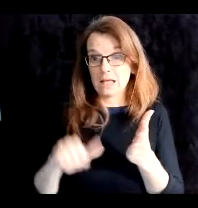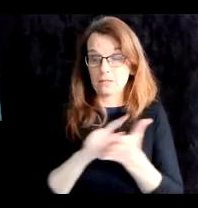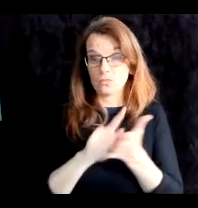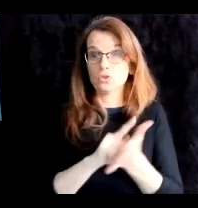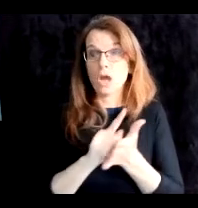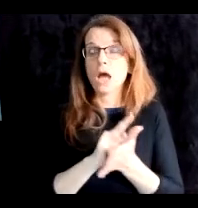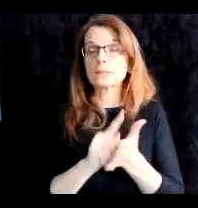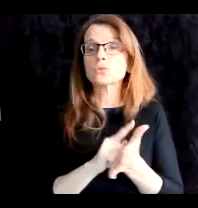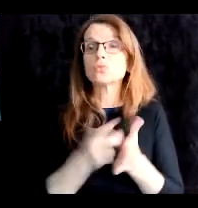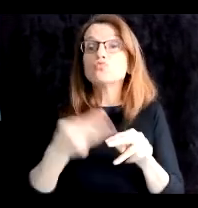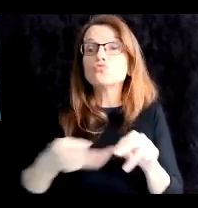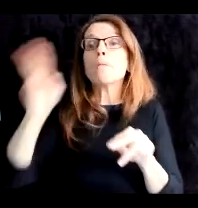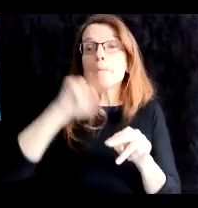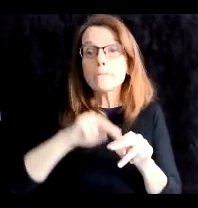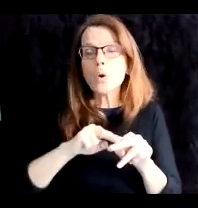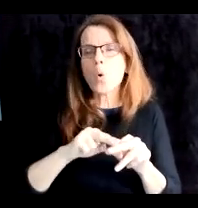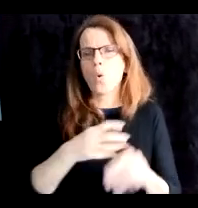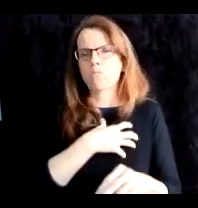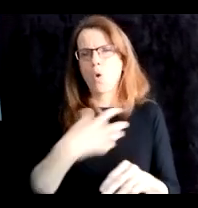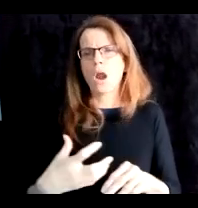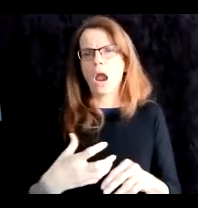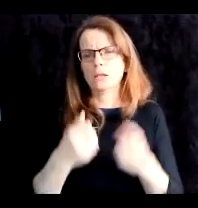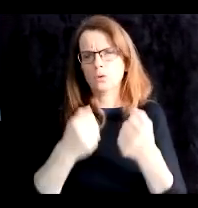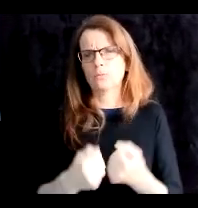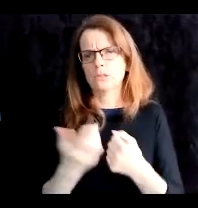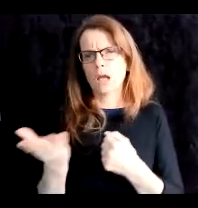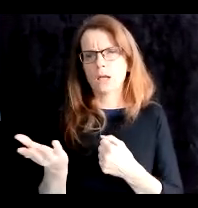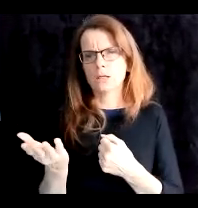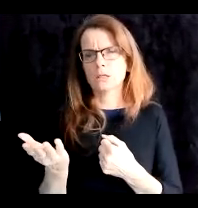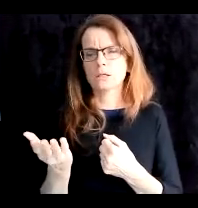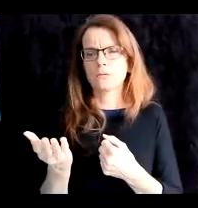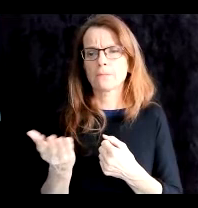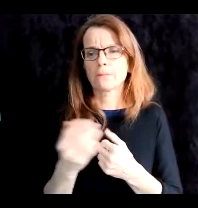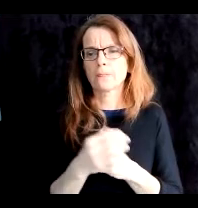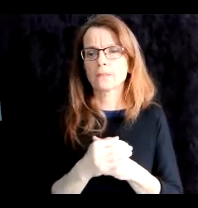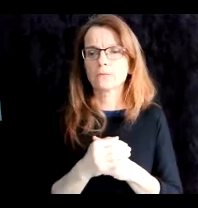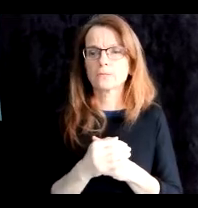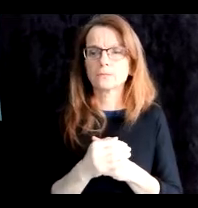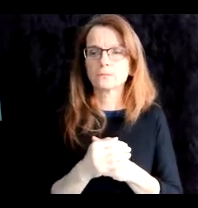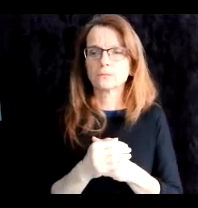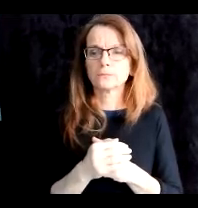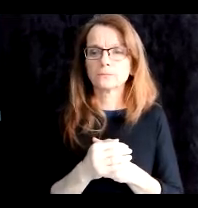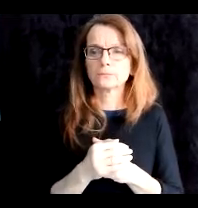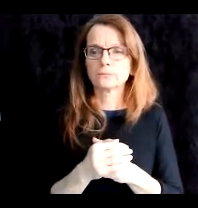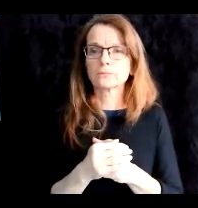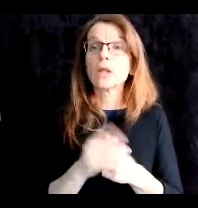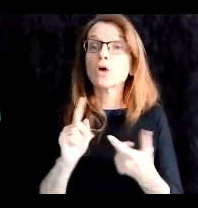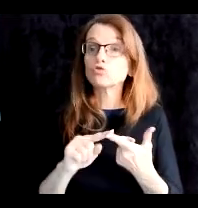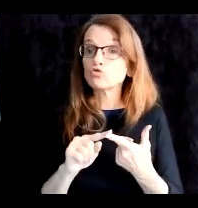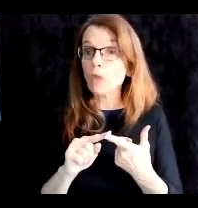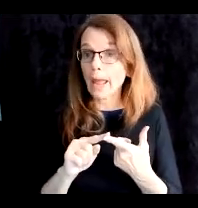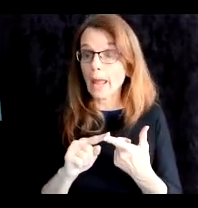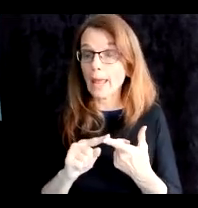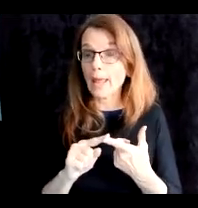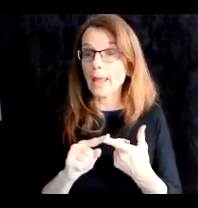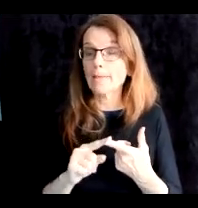percentage or tax on those new billionaires would help to vaccinate the whole world, but this will not happen. And we